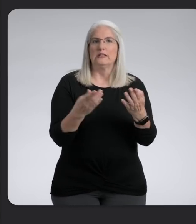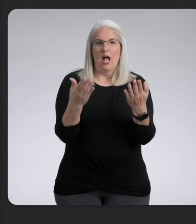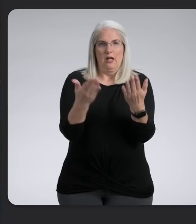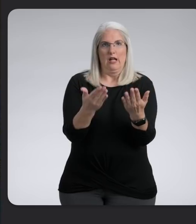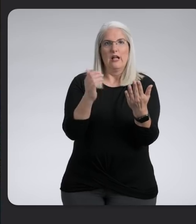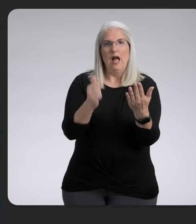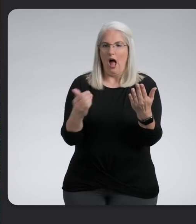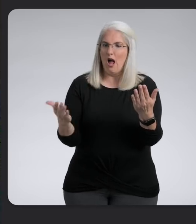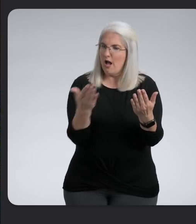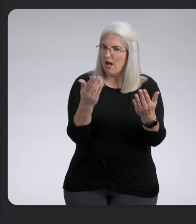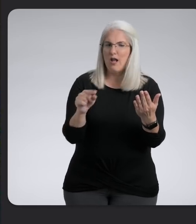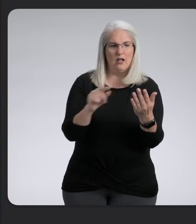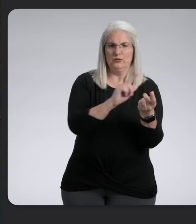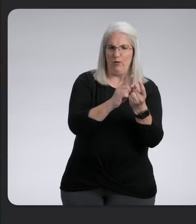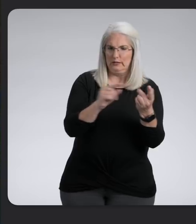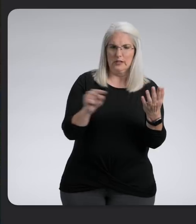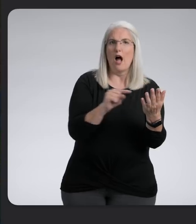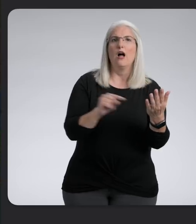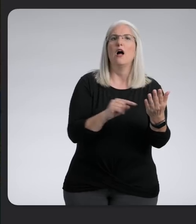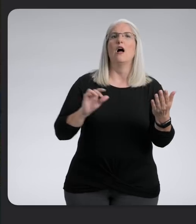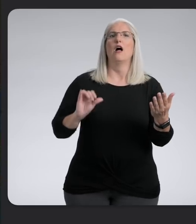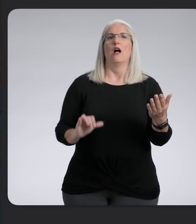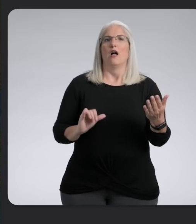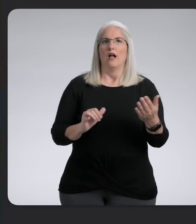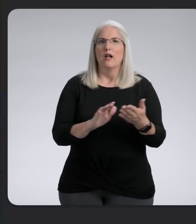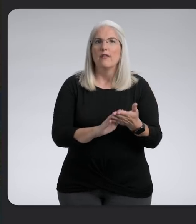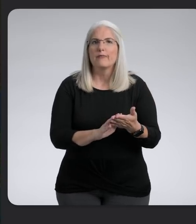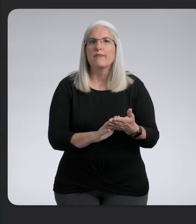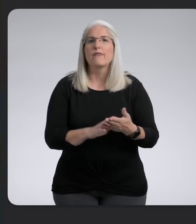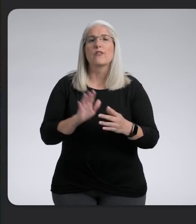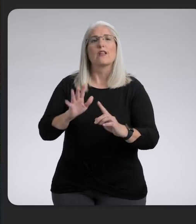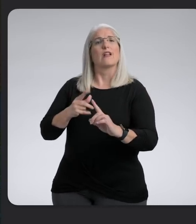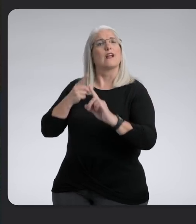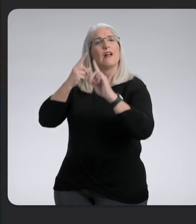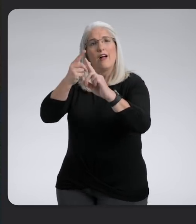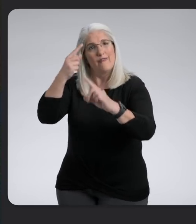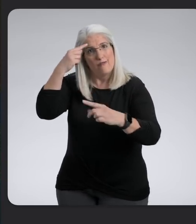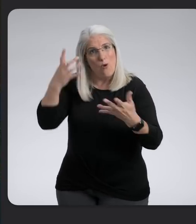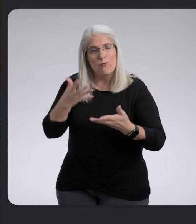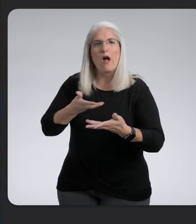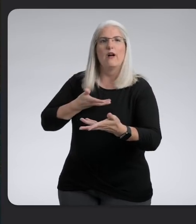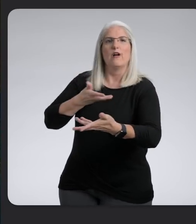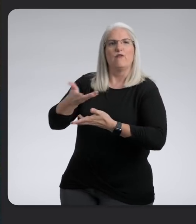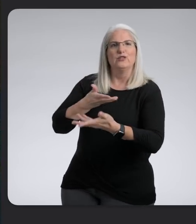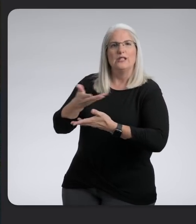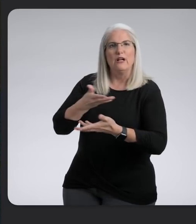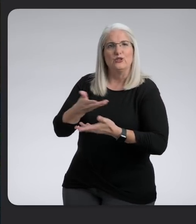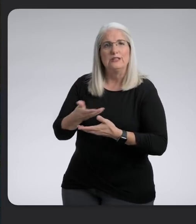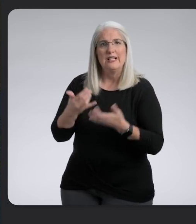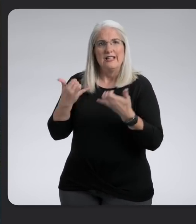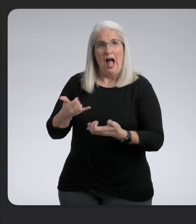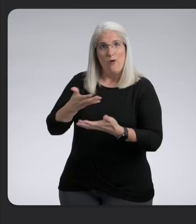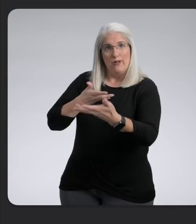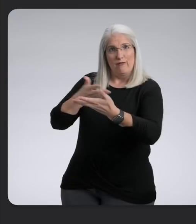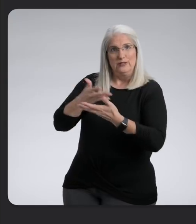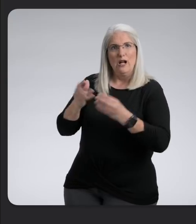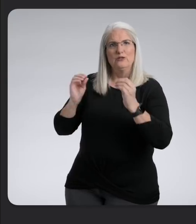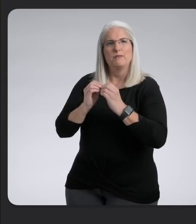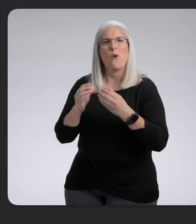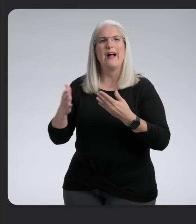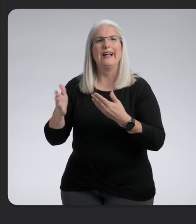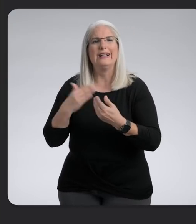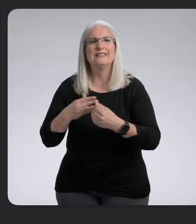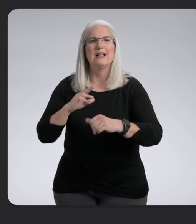Split View. And Translate was designed for conversations, so we're making conversations feel easier and even more natural with